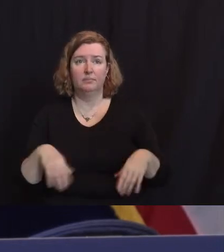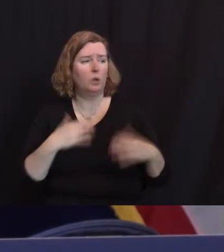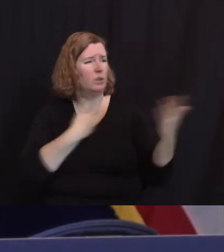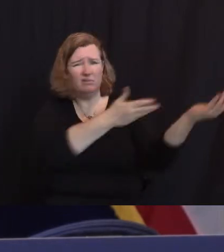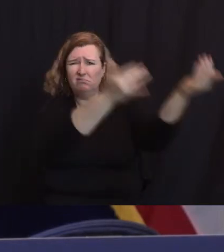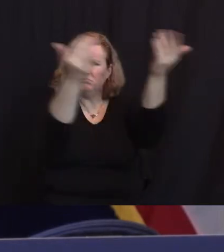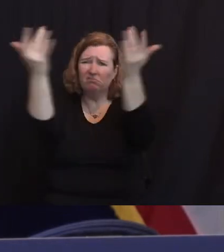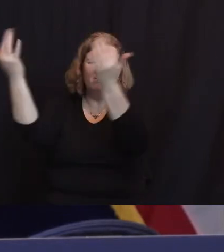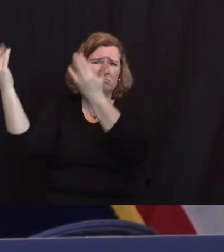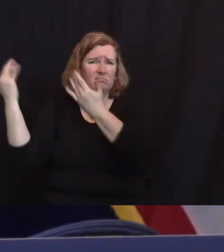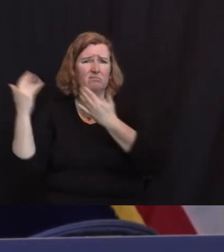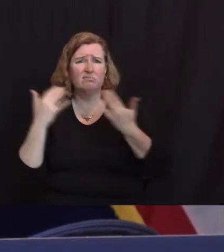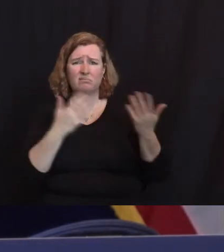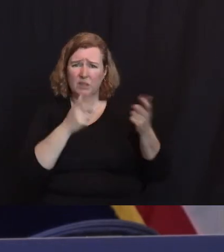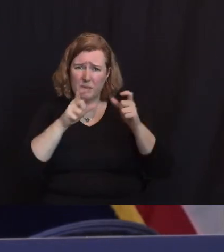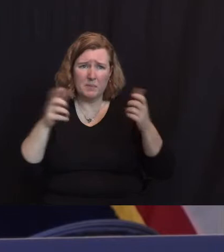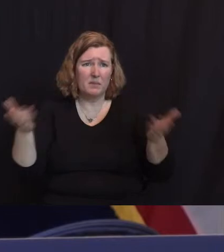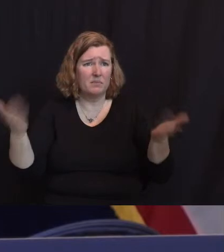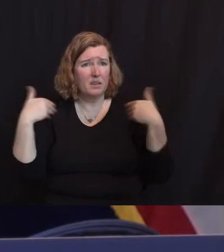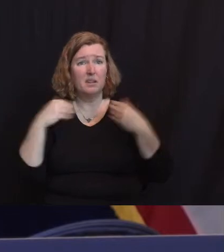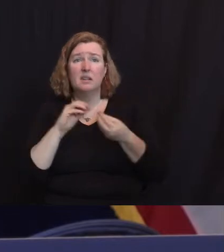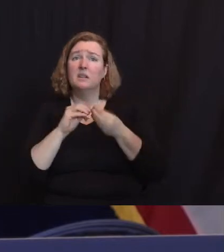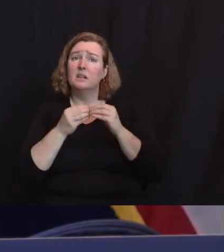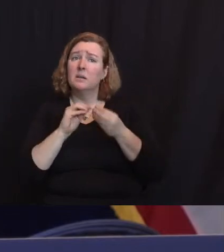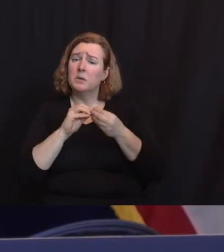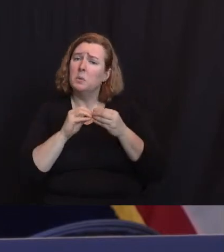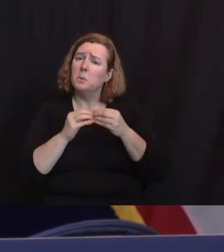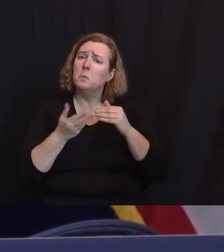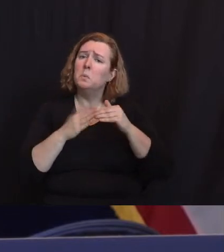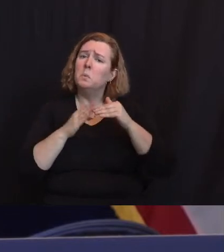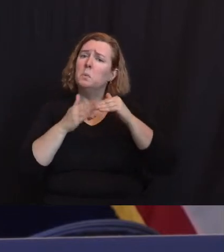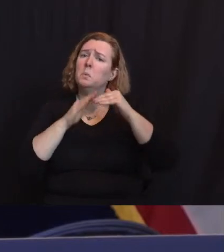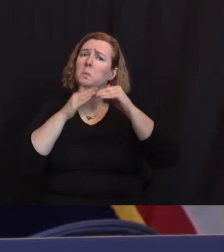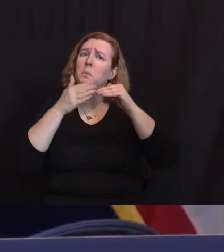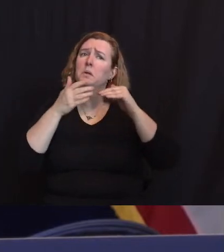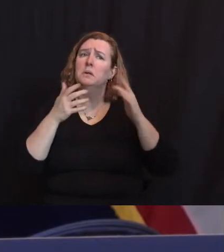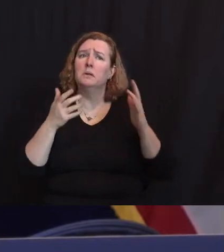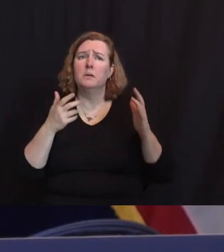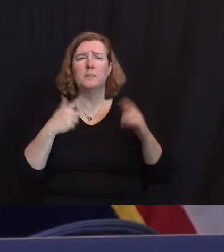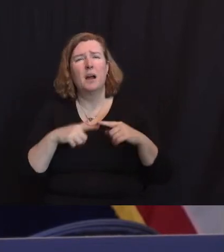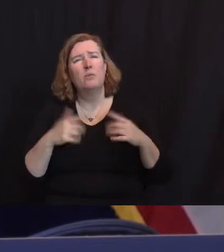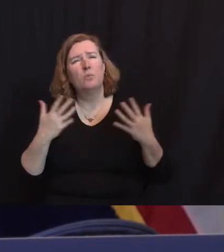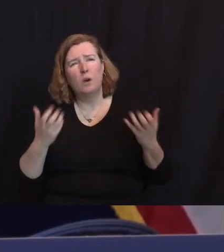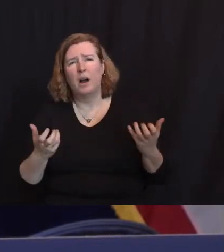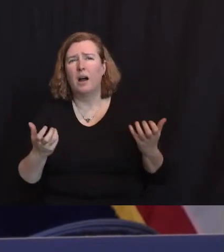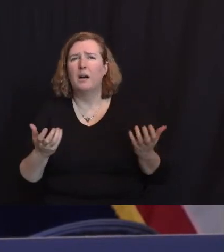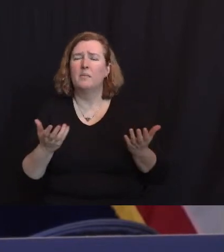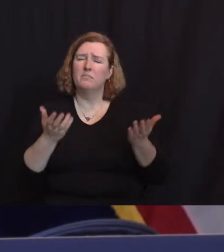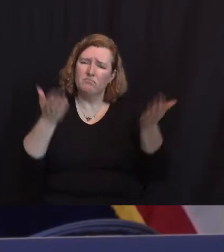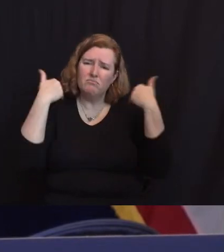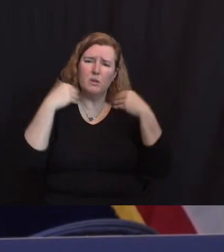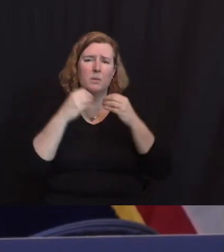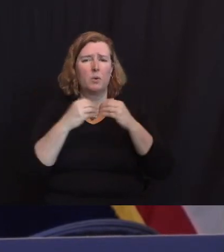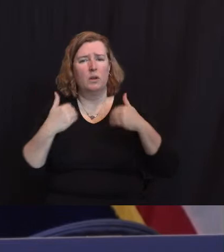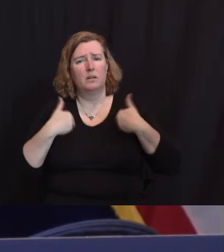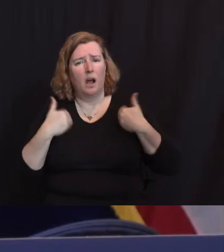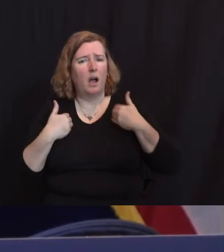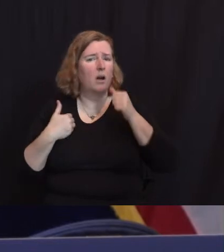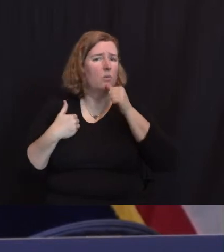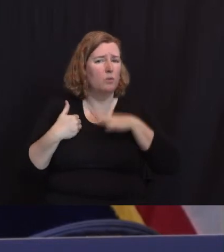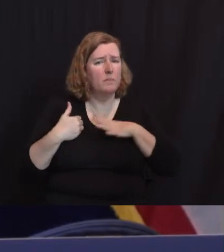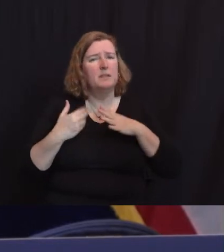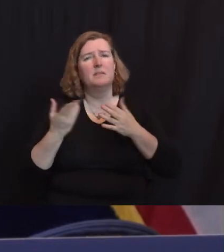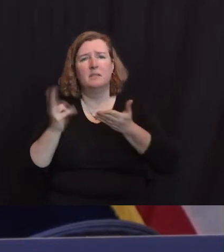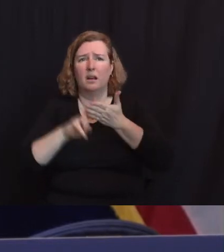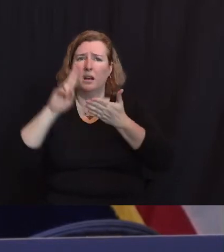few weeks ago. The numbers are trending a little bit higher, but we would like to see as many young men and women sign up,